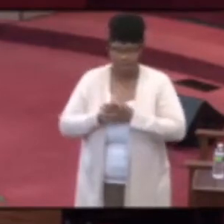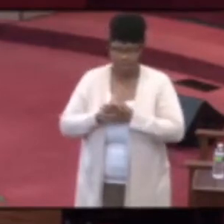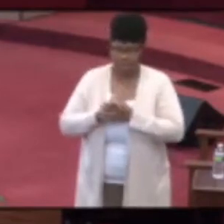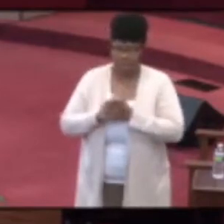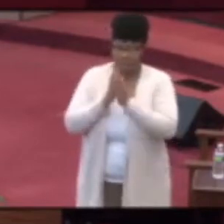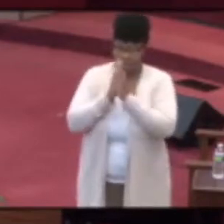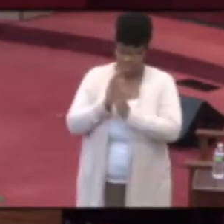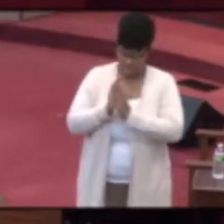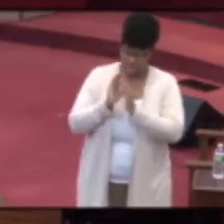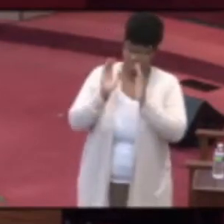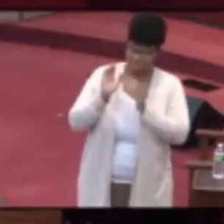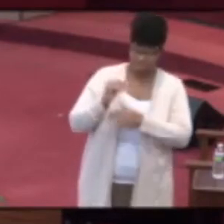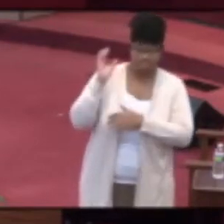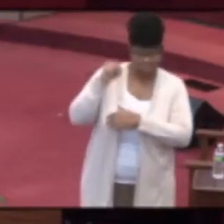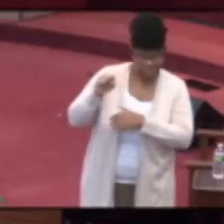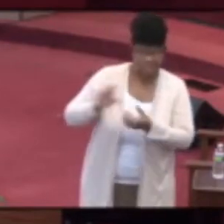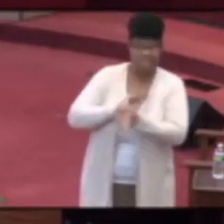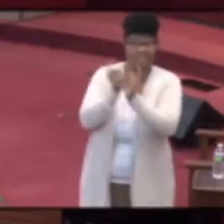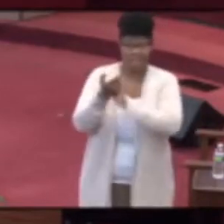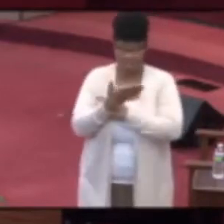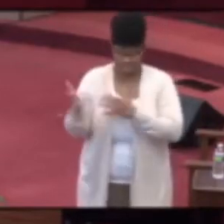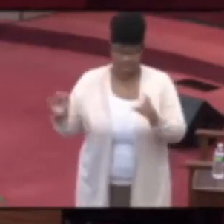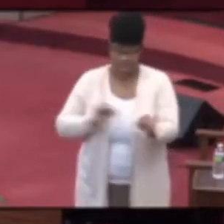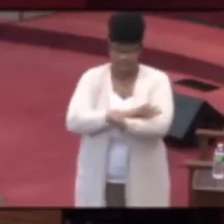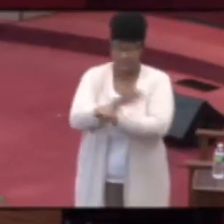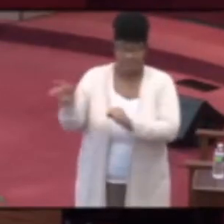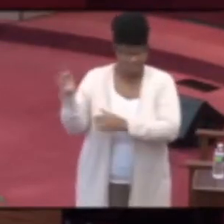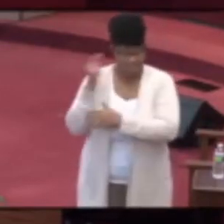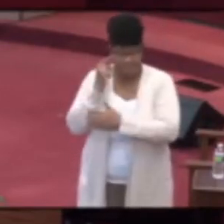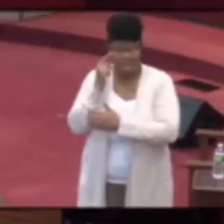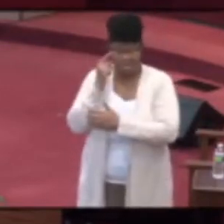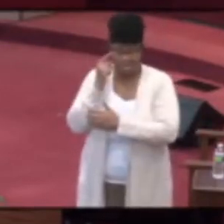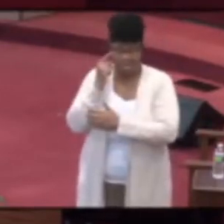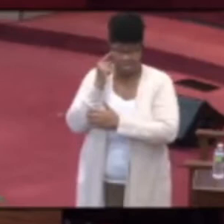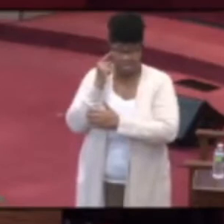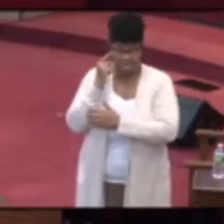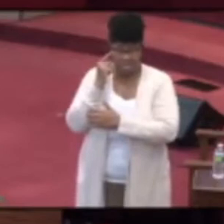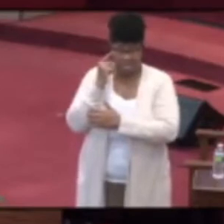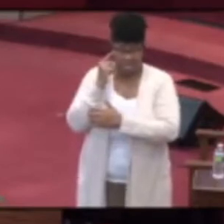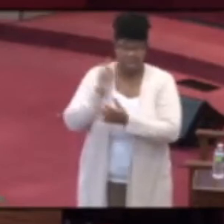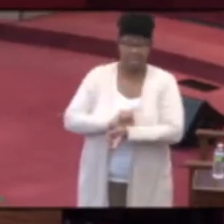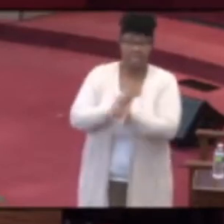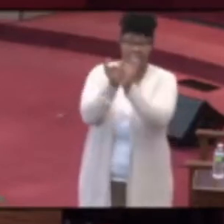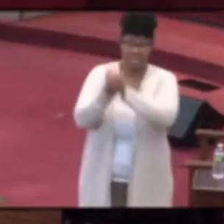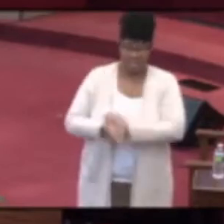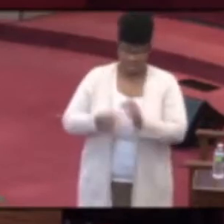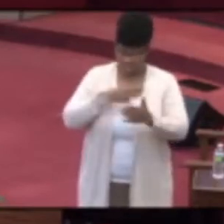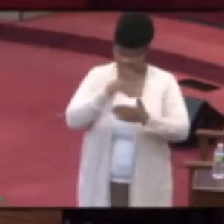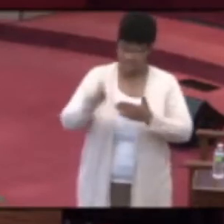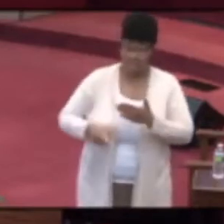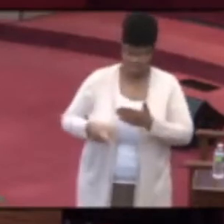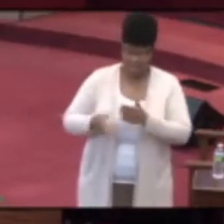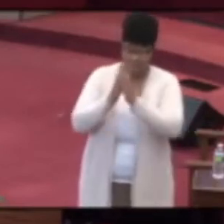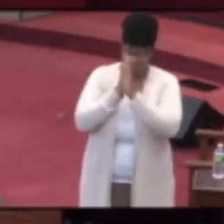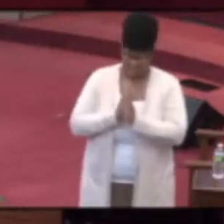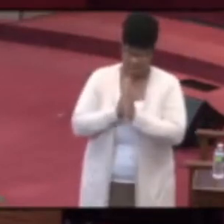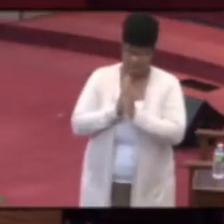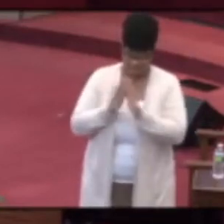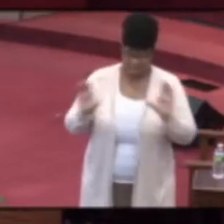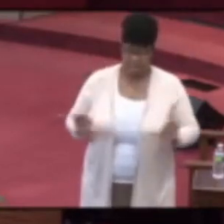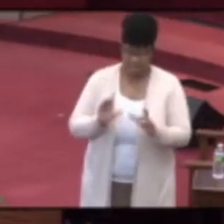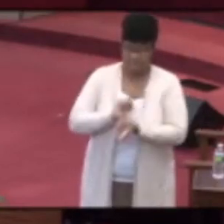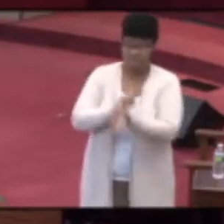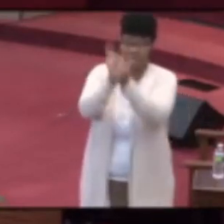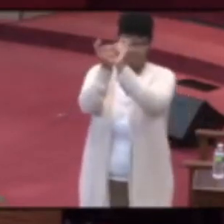prayer does change things. It does influence mindsets. It does alter outcomes. Prayer does